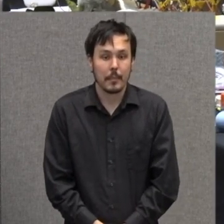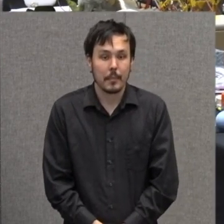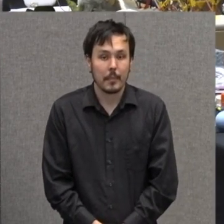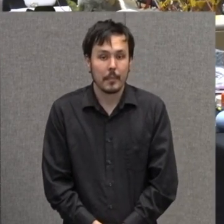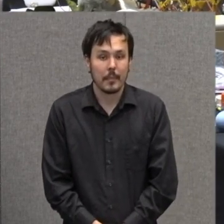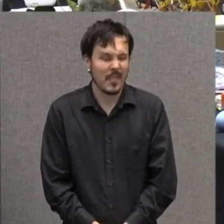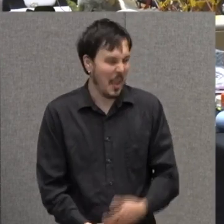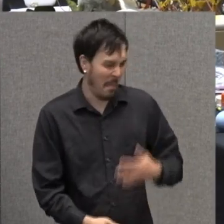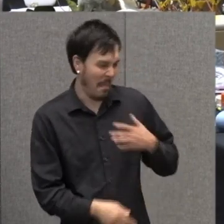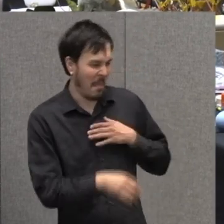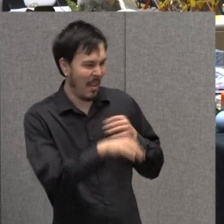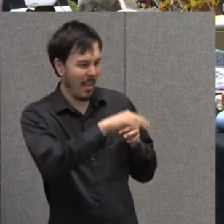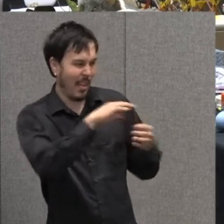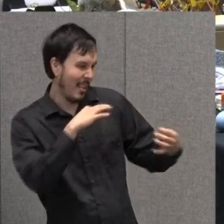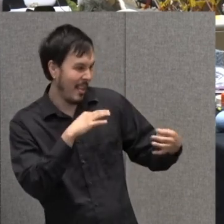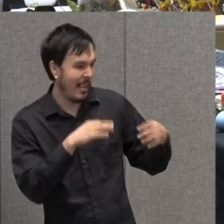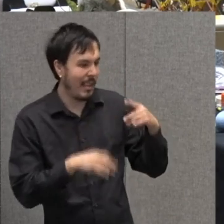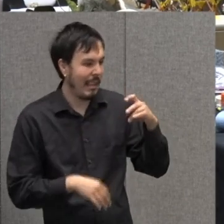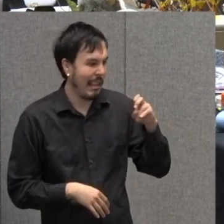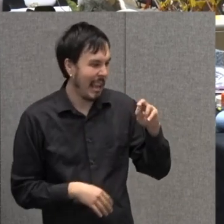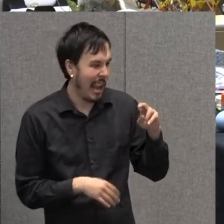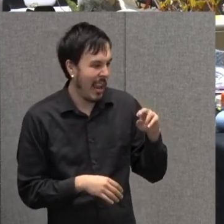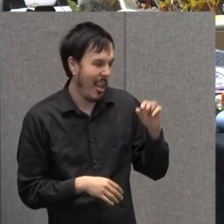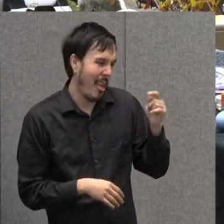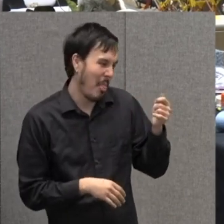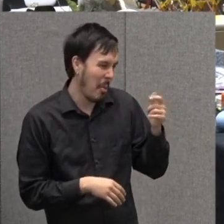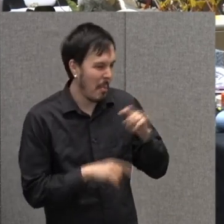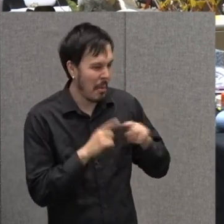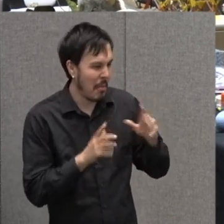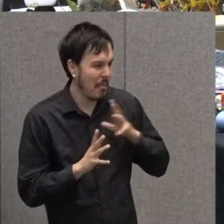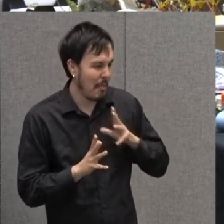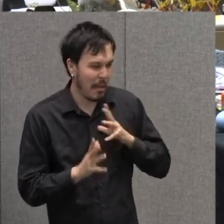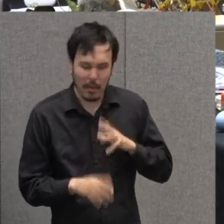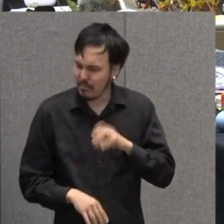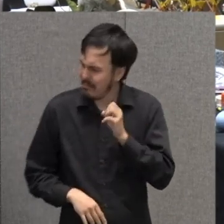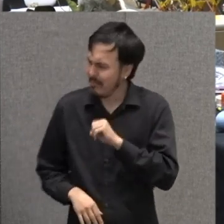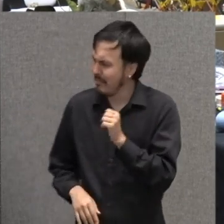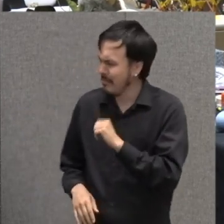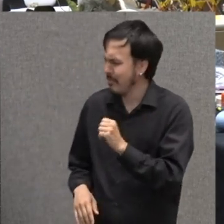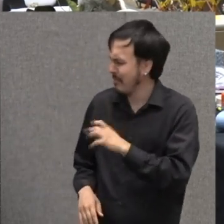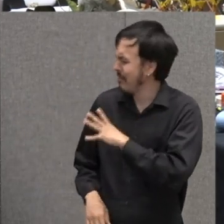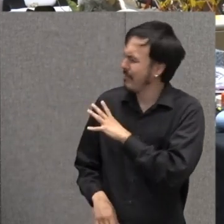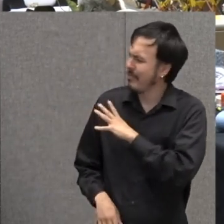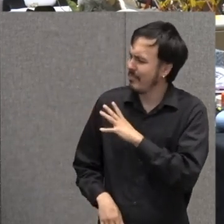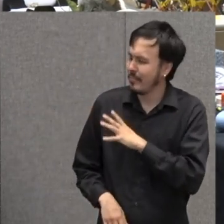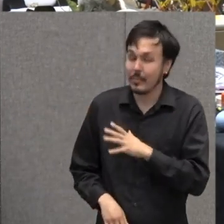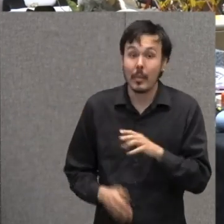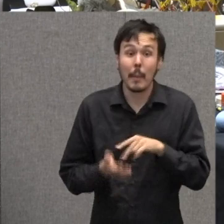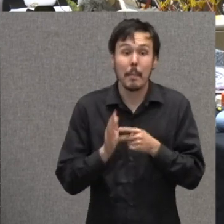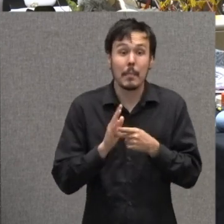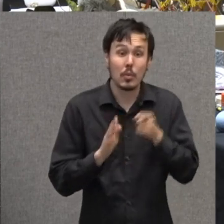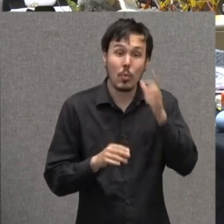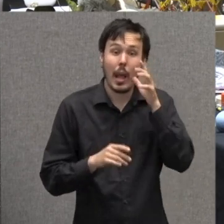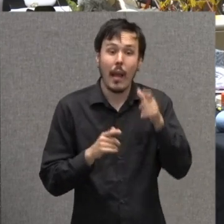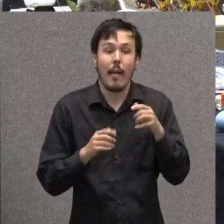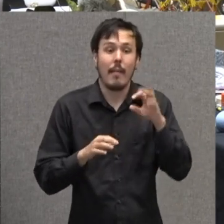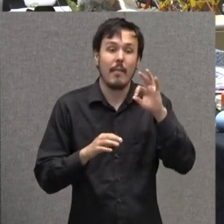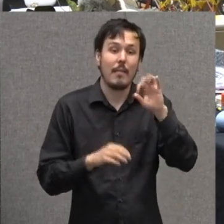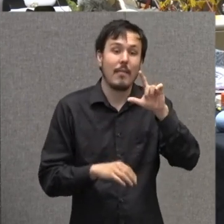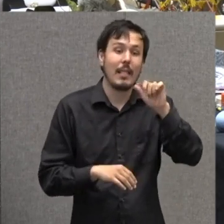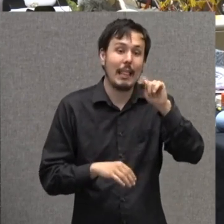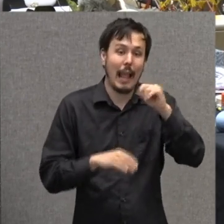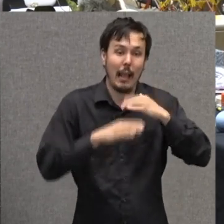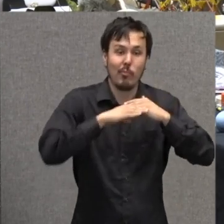Mine tore a little bit, and that's okay. Uh-oh. That is okay. So what you end up with is a nice flat piece of paper,